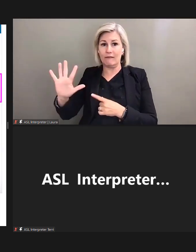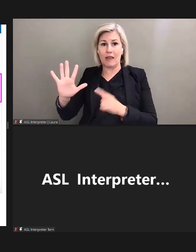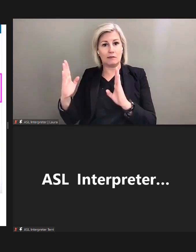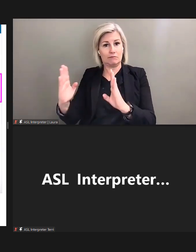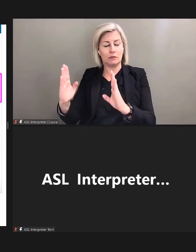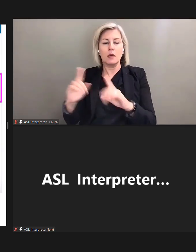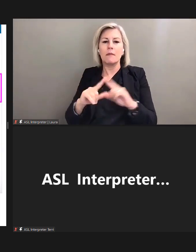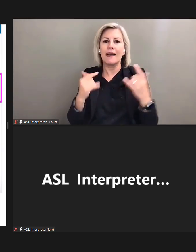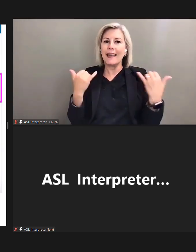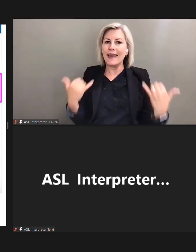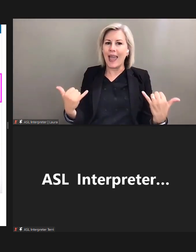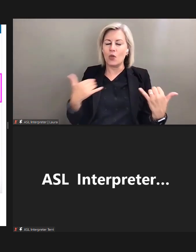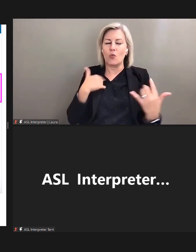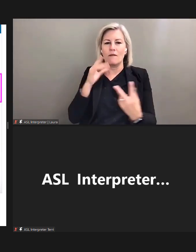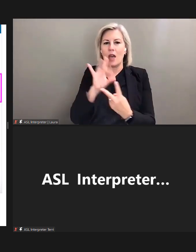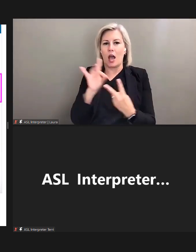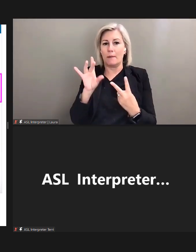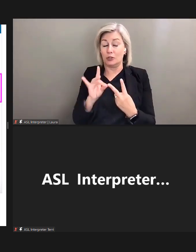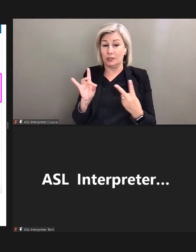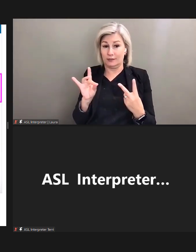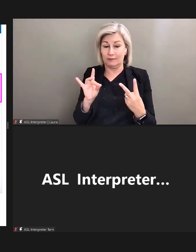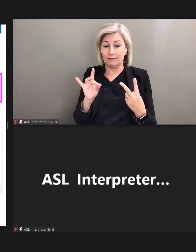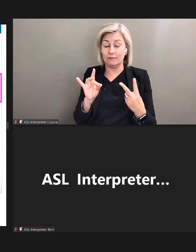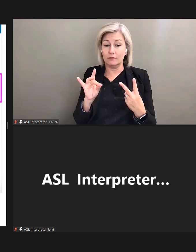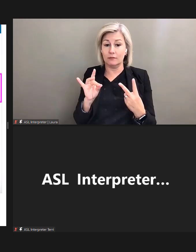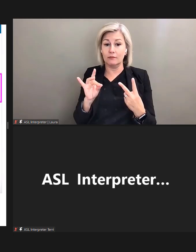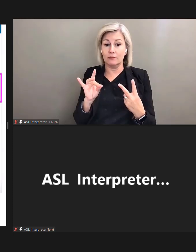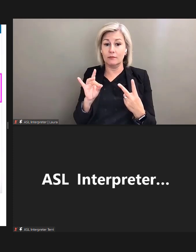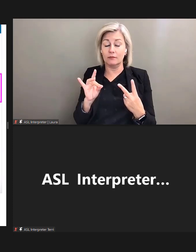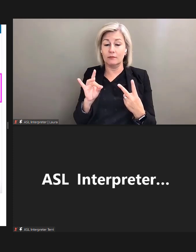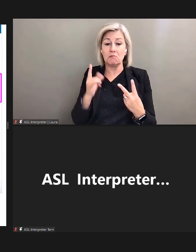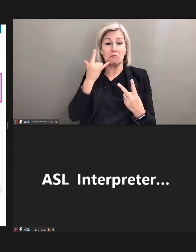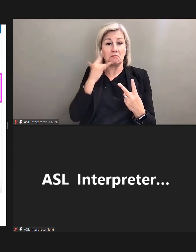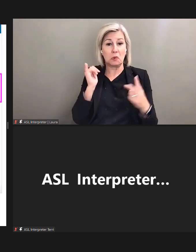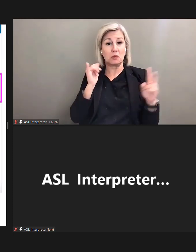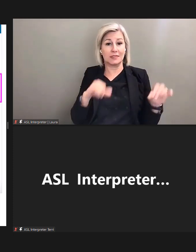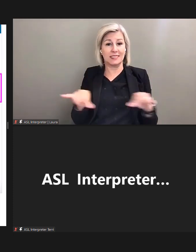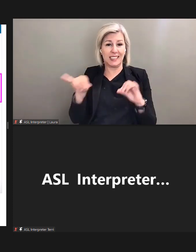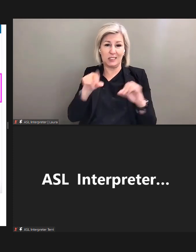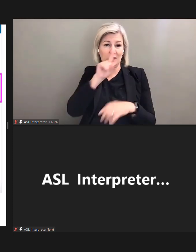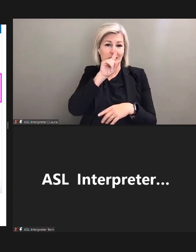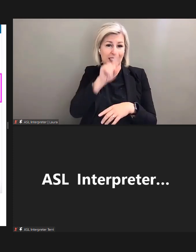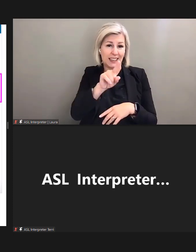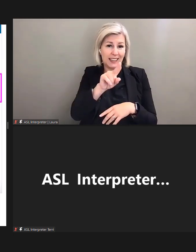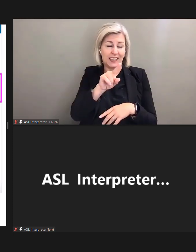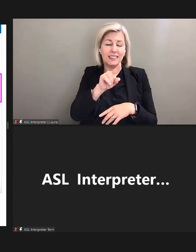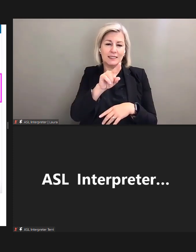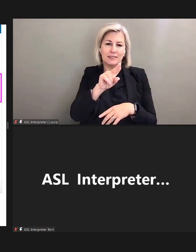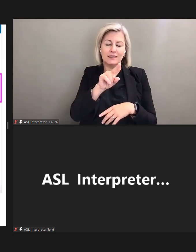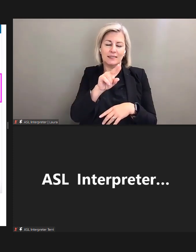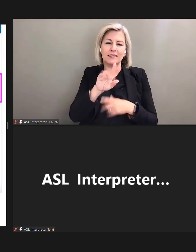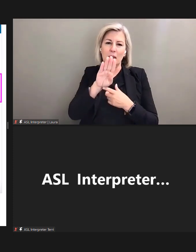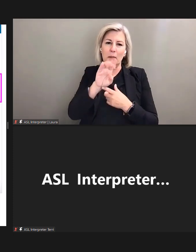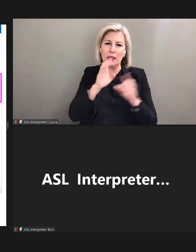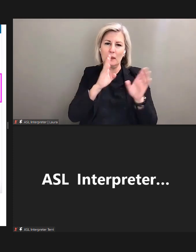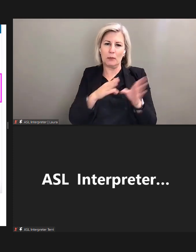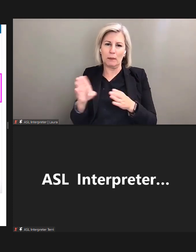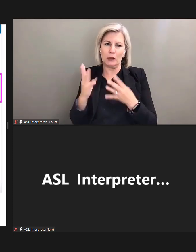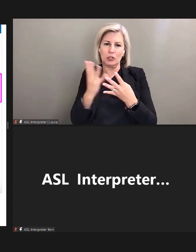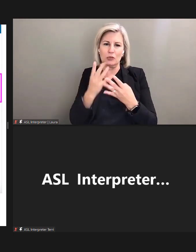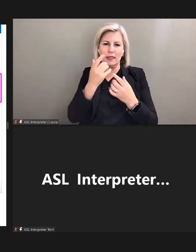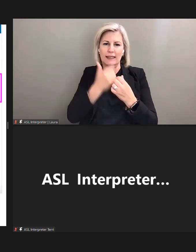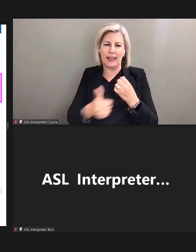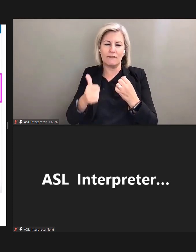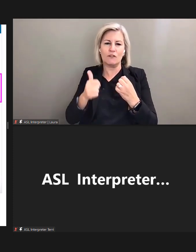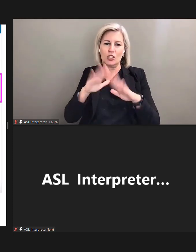the option, the gold standard really is to be prepared to screen